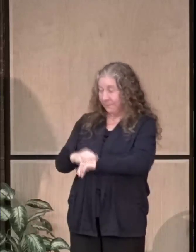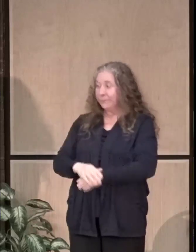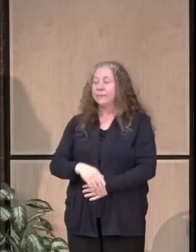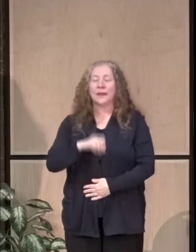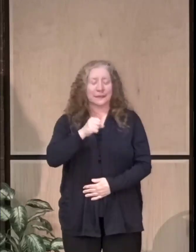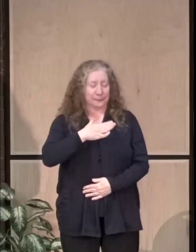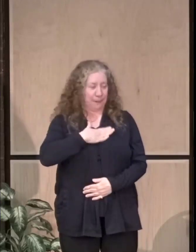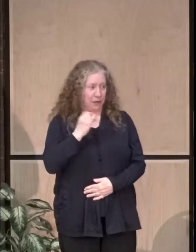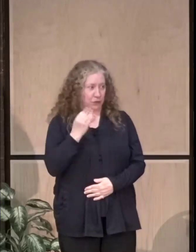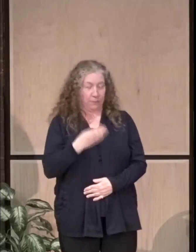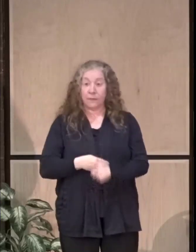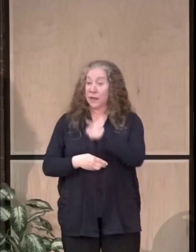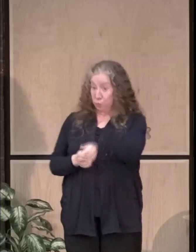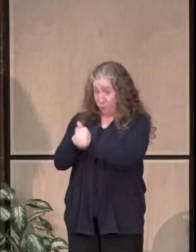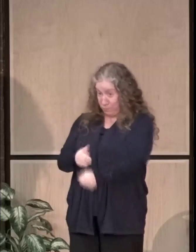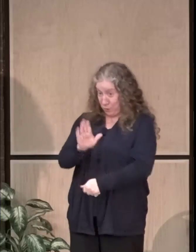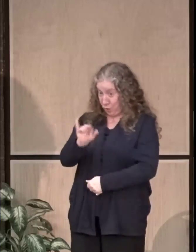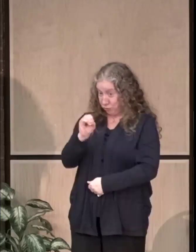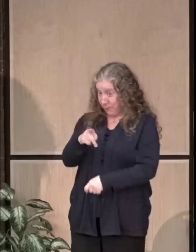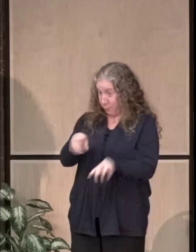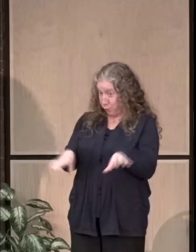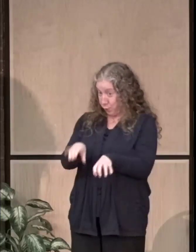yes. Did you do that?